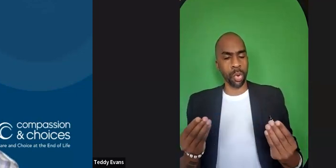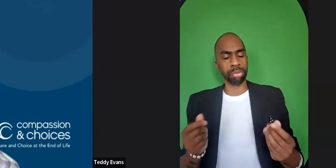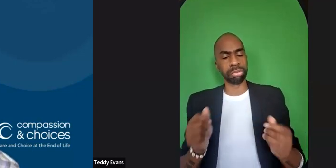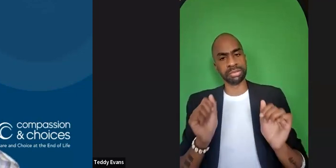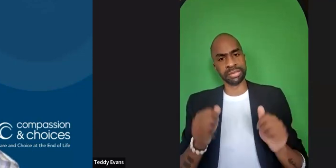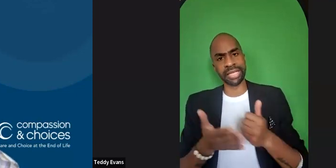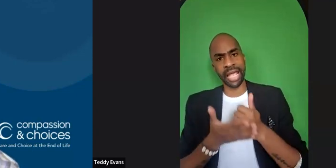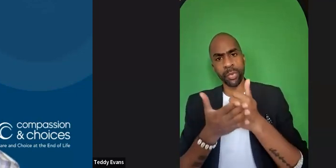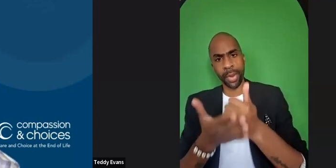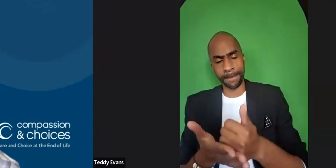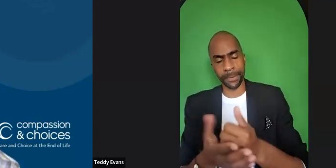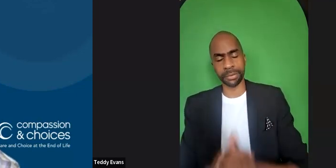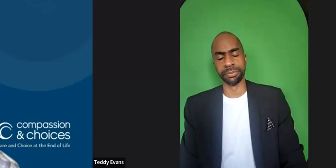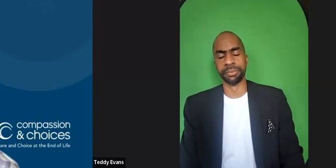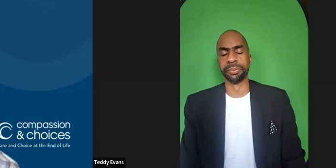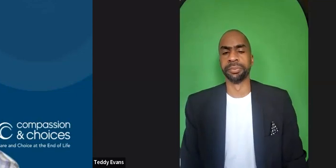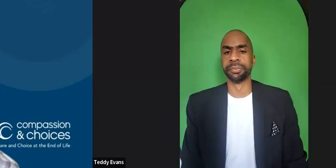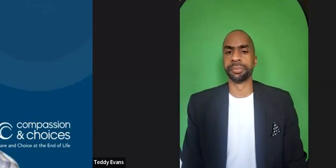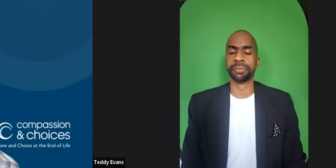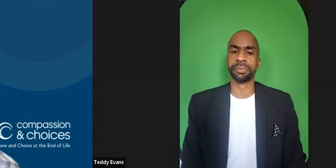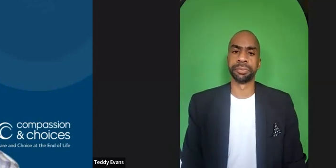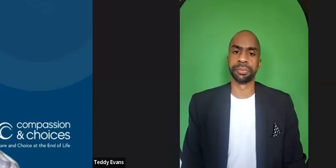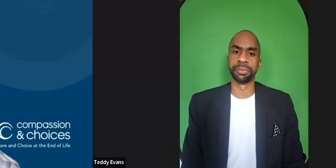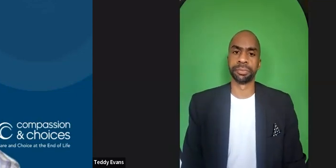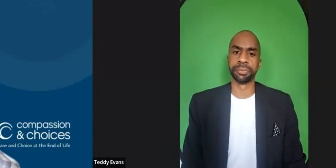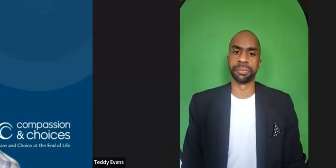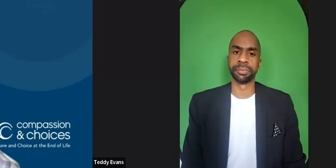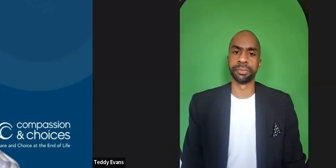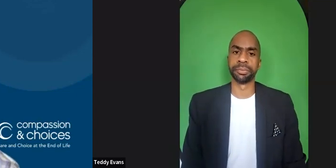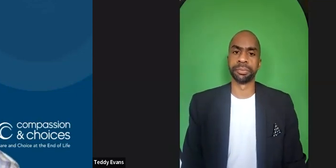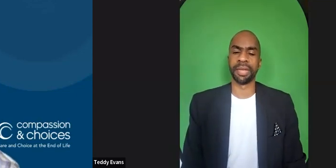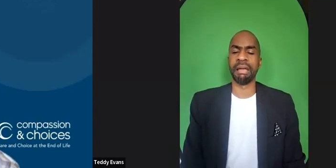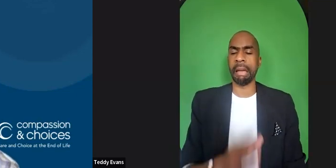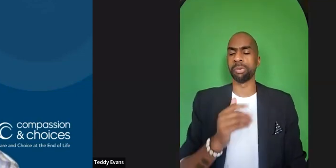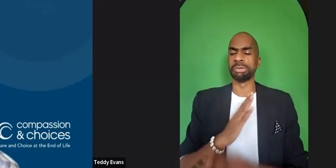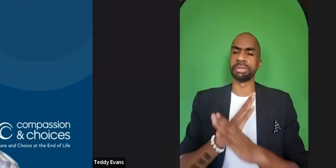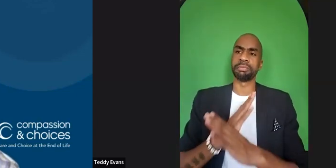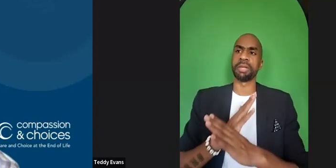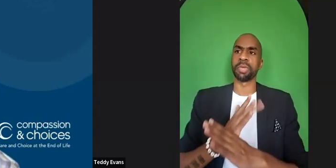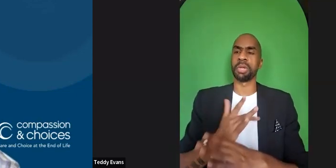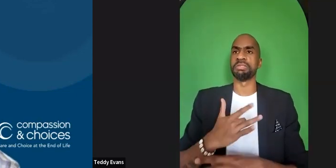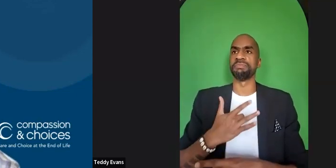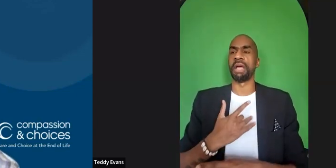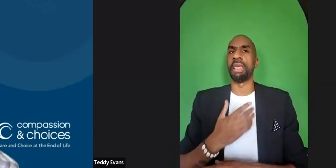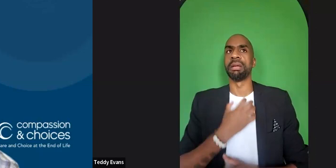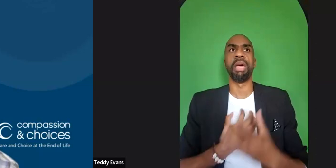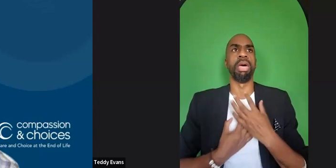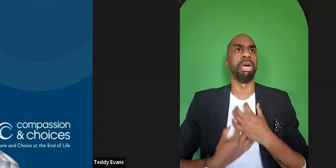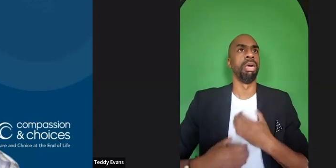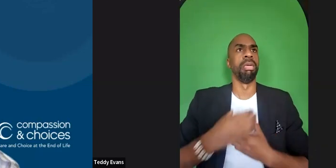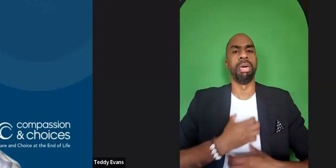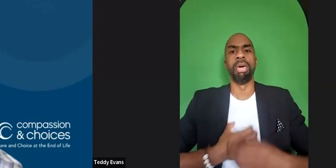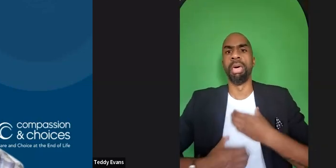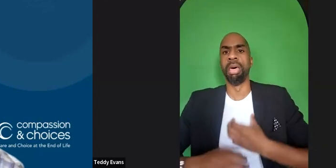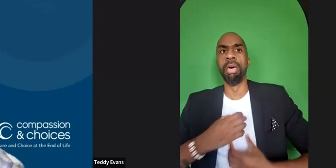do ease shortness of breath as well and can prevent people from feeling a sensation of air hunger when they are going without